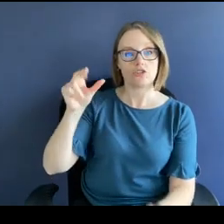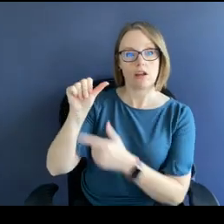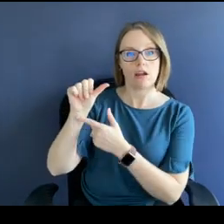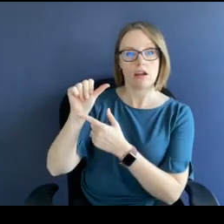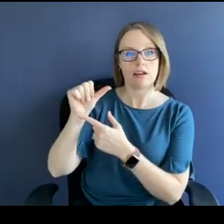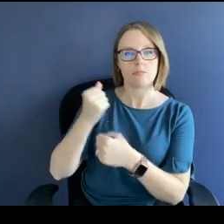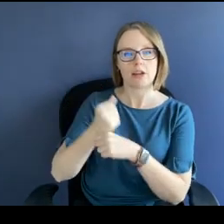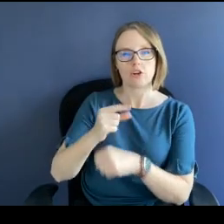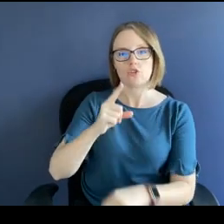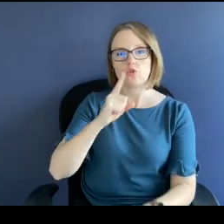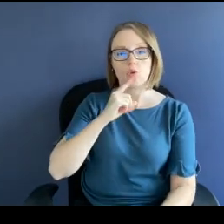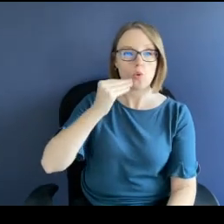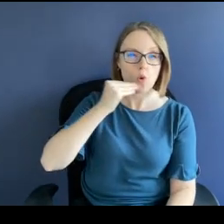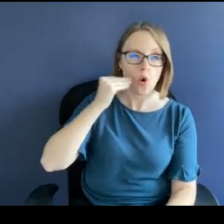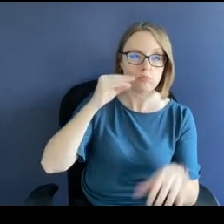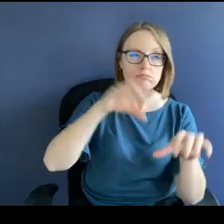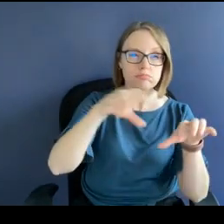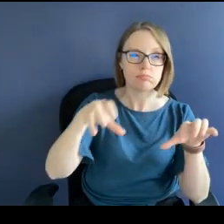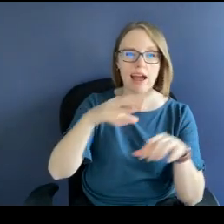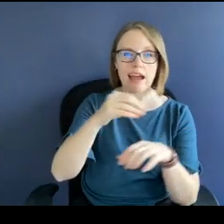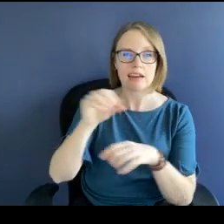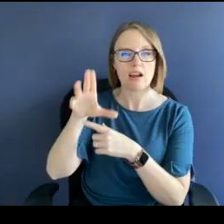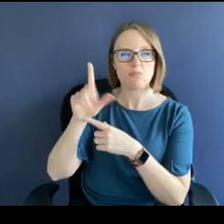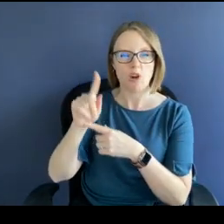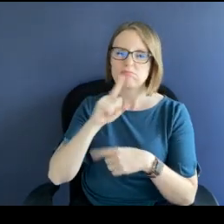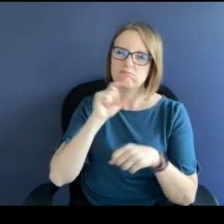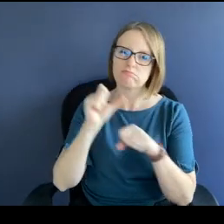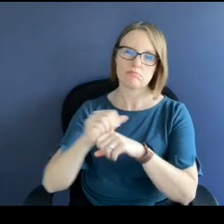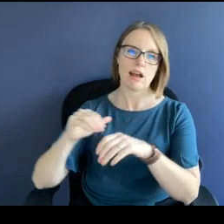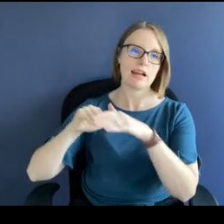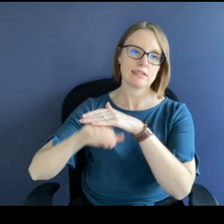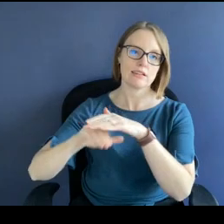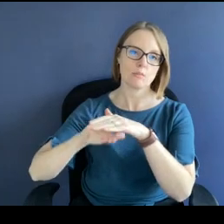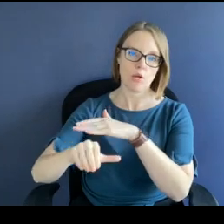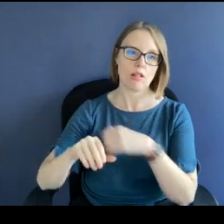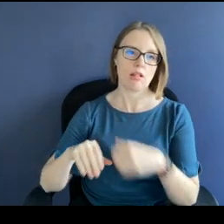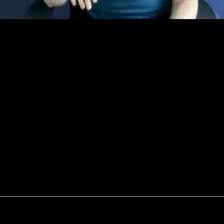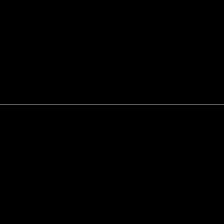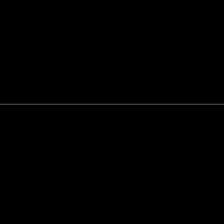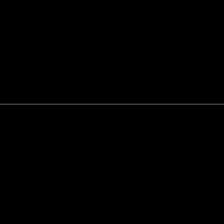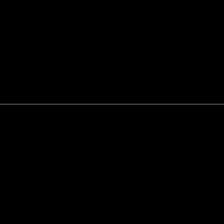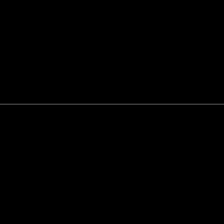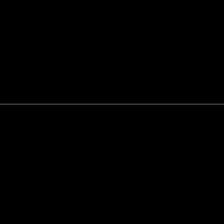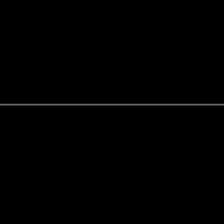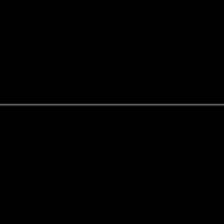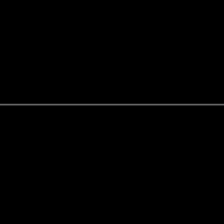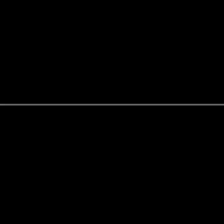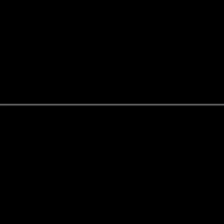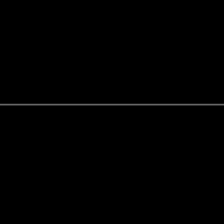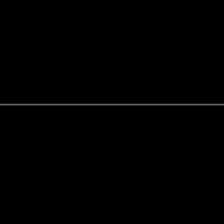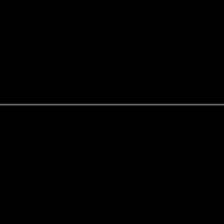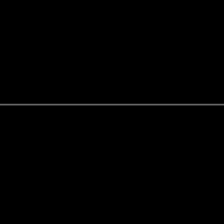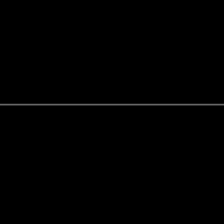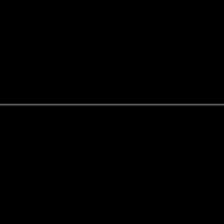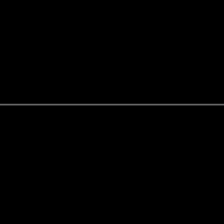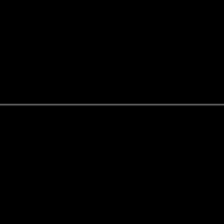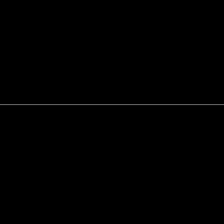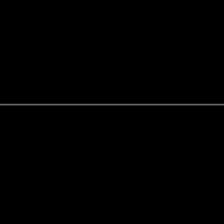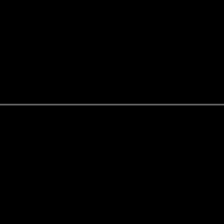ensures that homes and apartments are accessible. It does not mandate a single